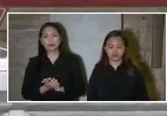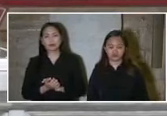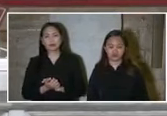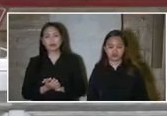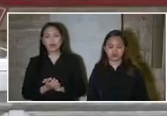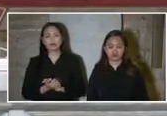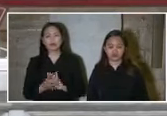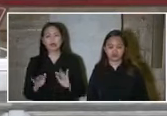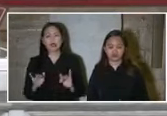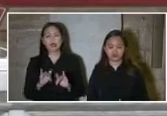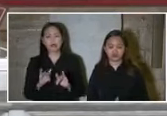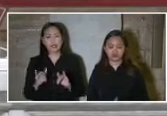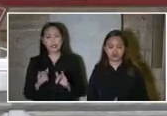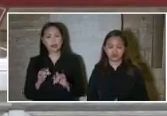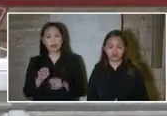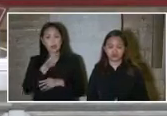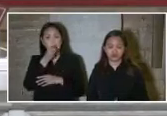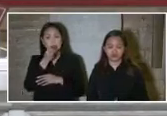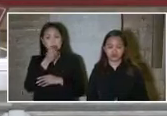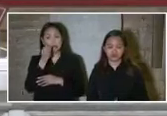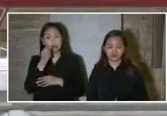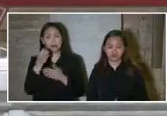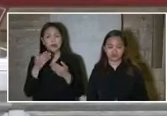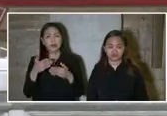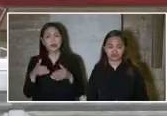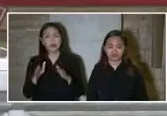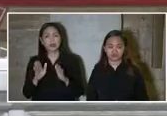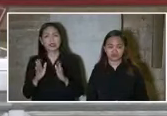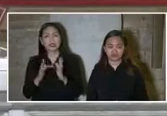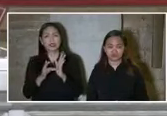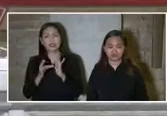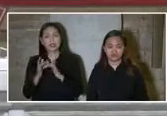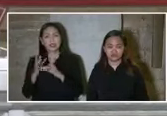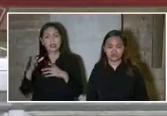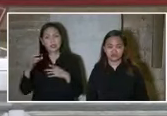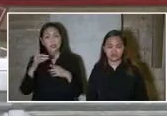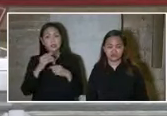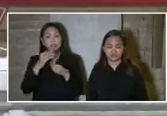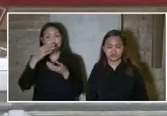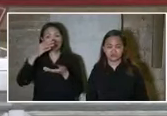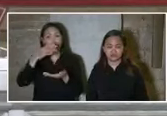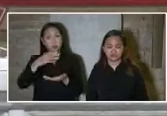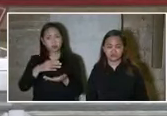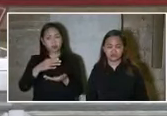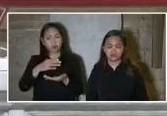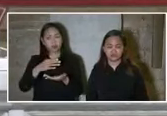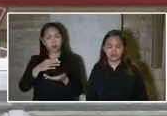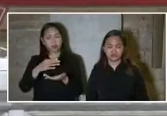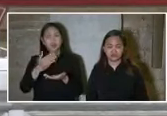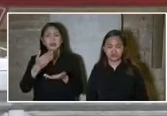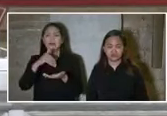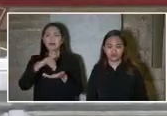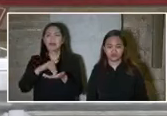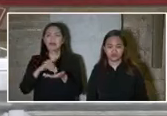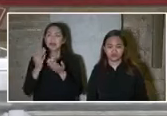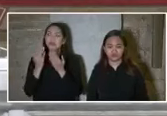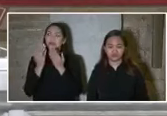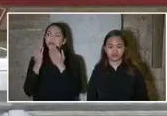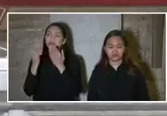In a similar way, when supper was ended, he took the chalice, and once more